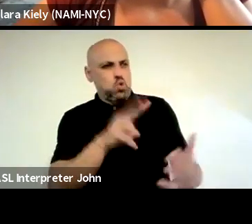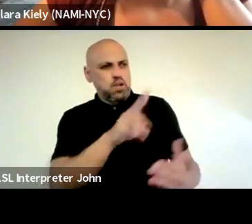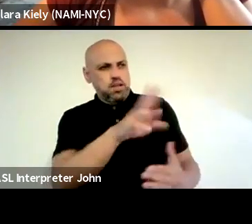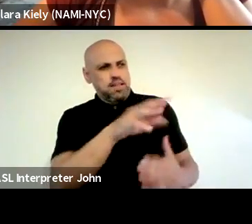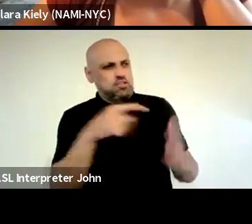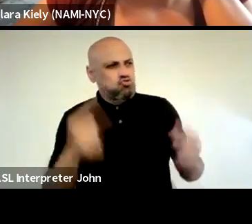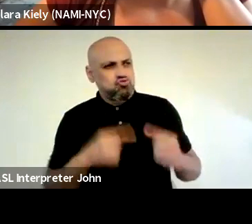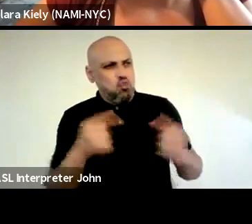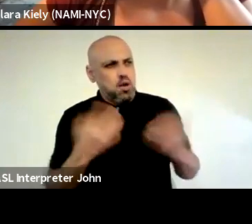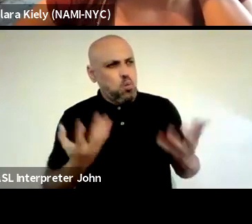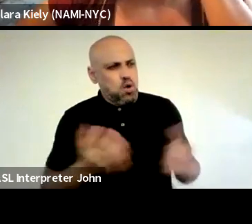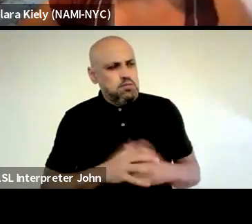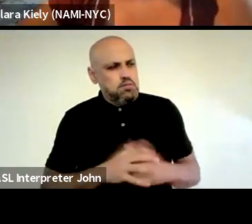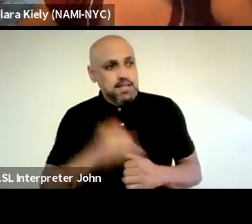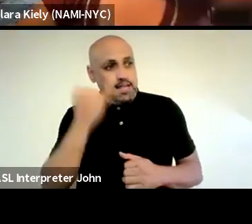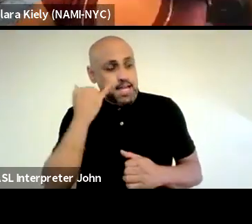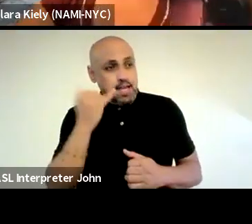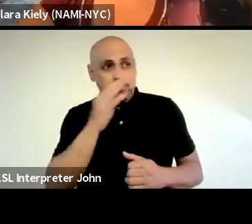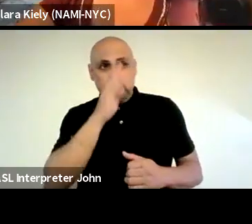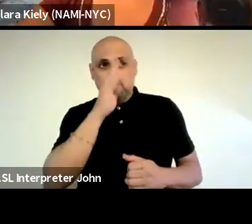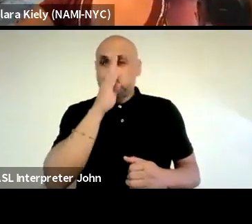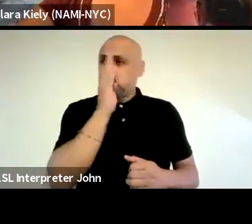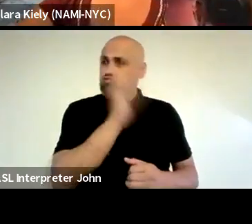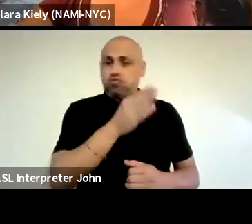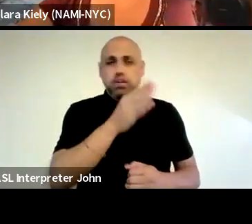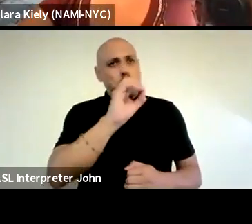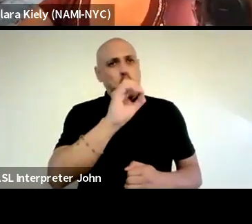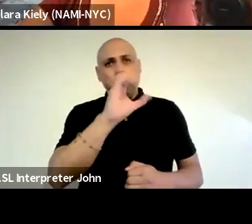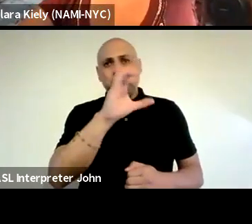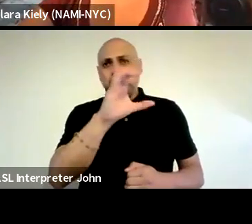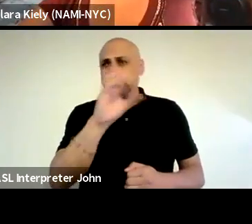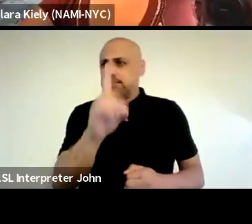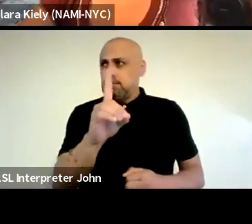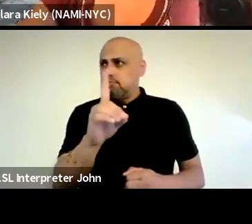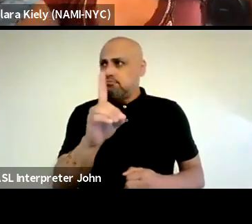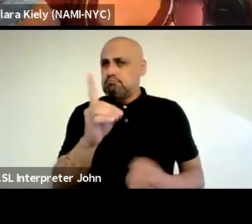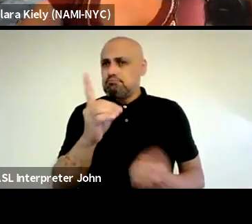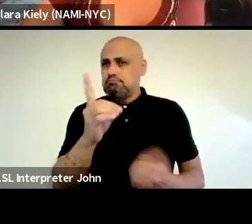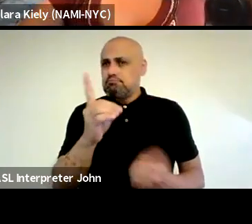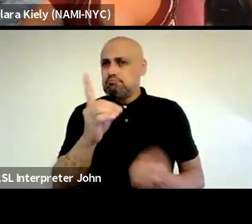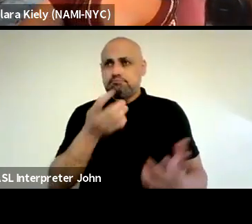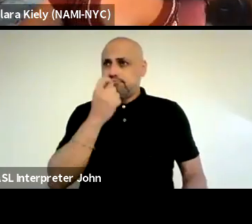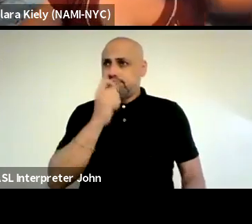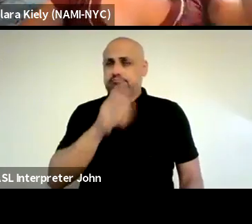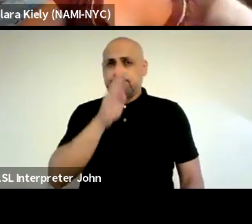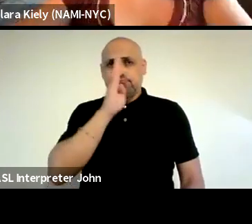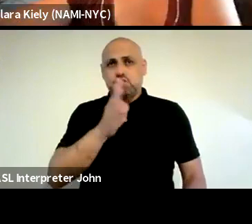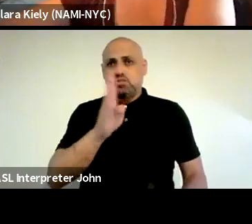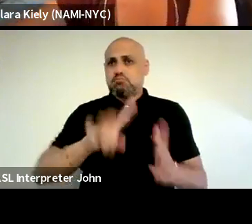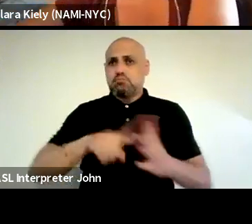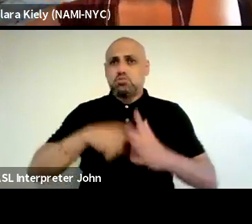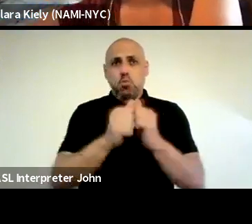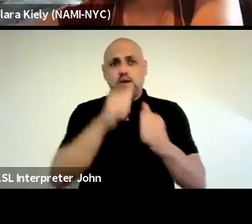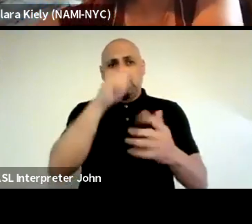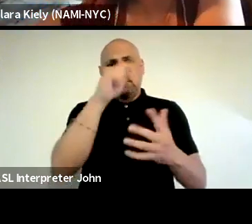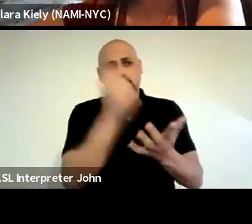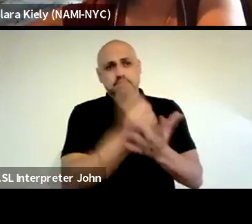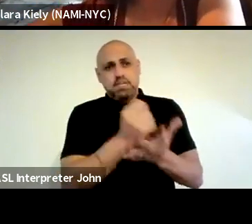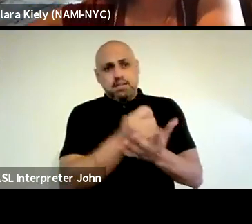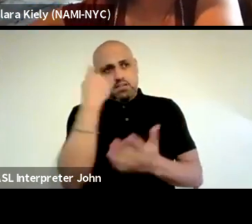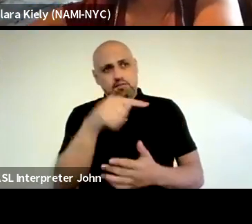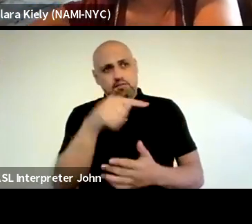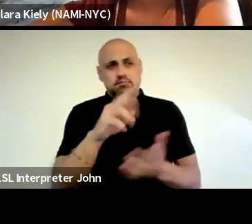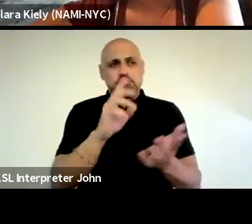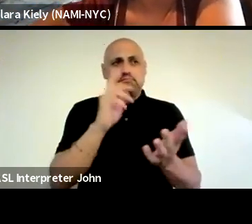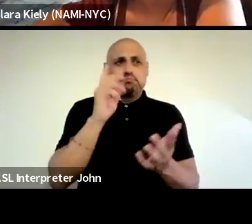struggling with. And if it's straightforward OCD, then it's straightforward. You start with those medications and the CBT.